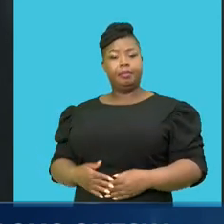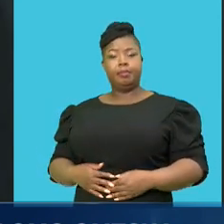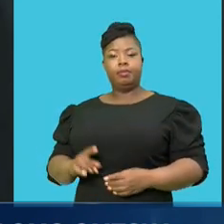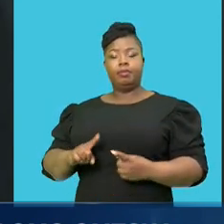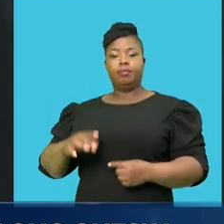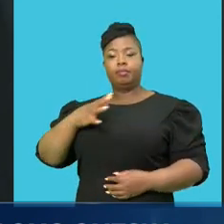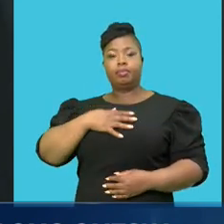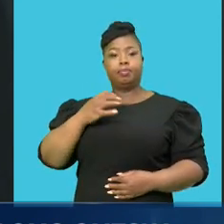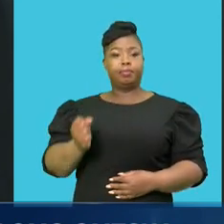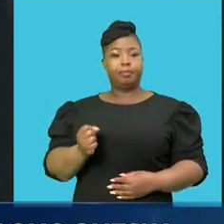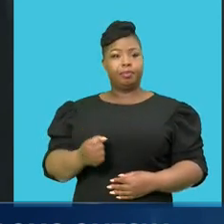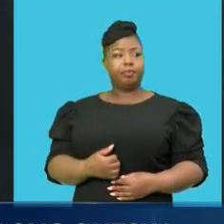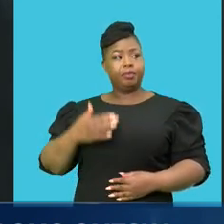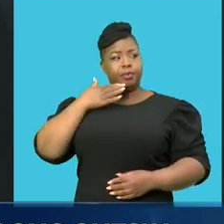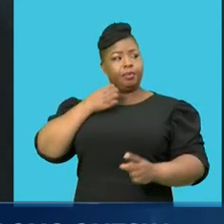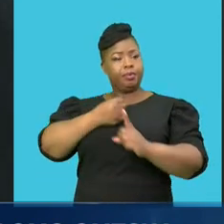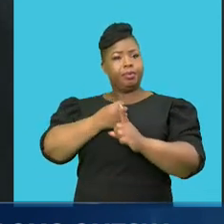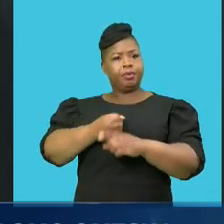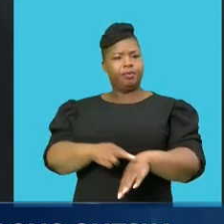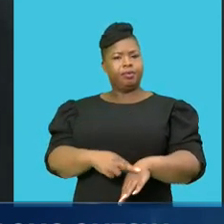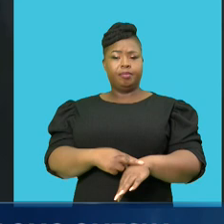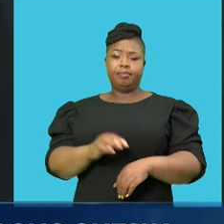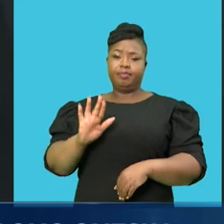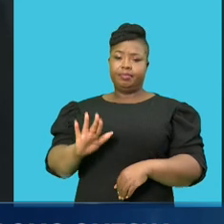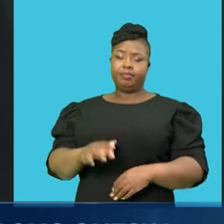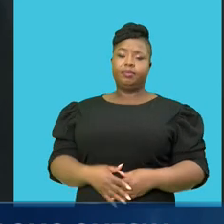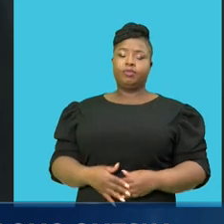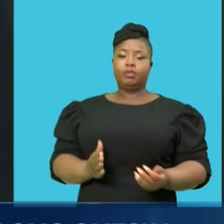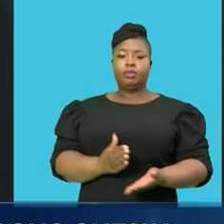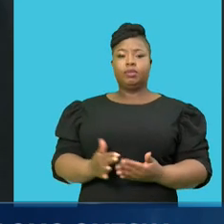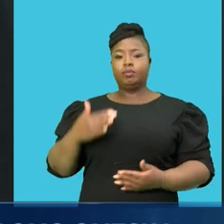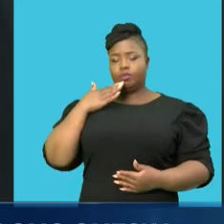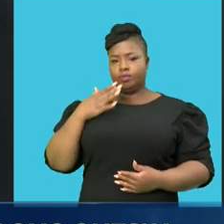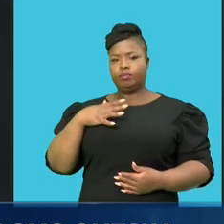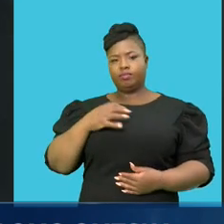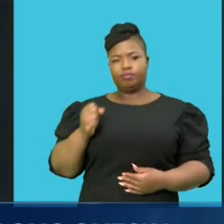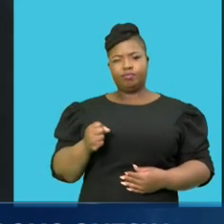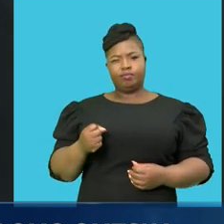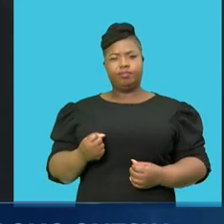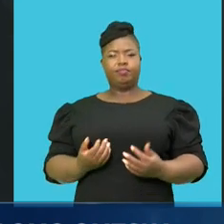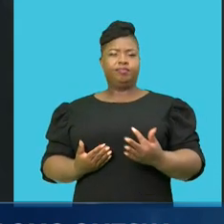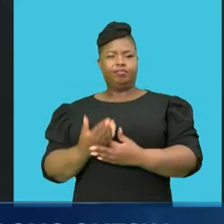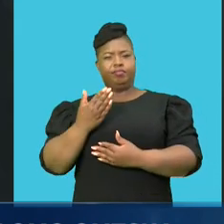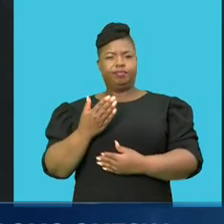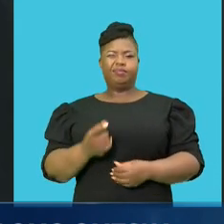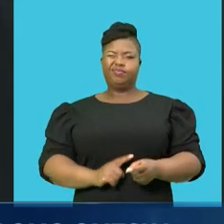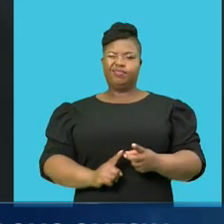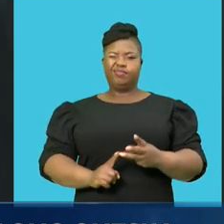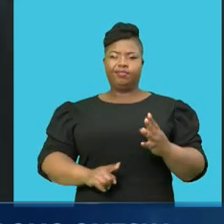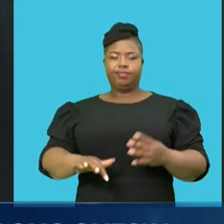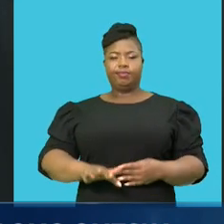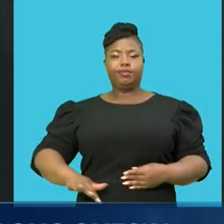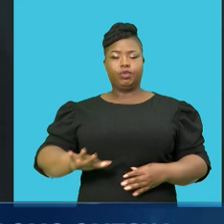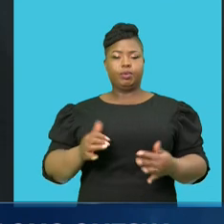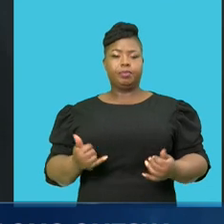brave women who fought against apartheid, to the trailblazers who were breaking glass ceilings in various fields